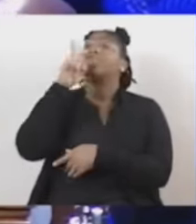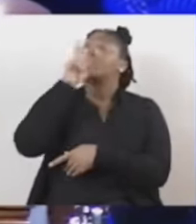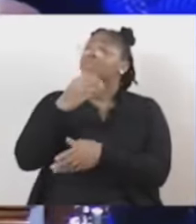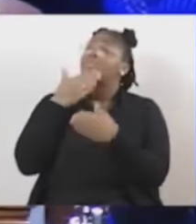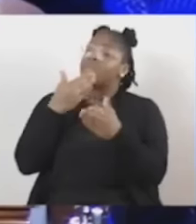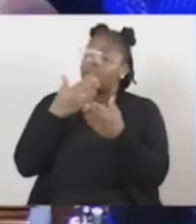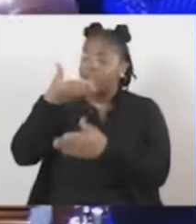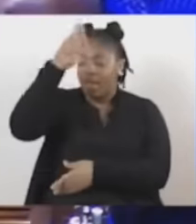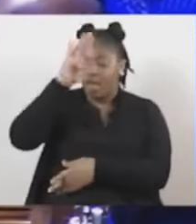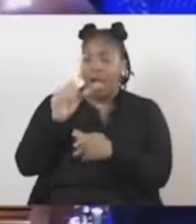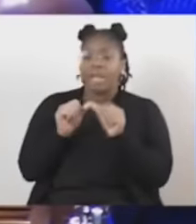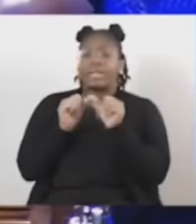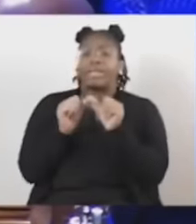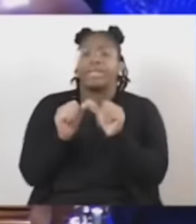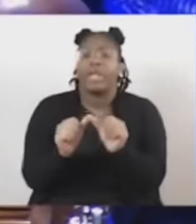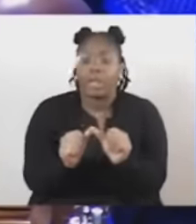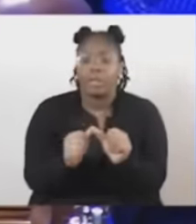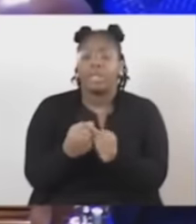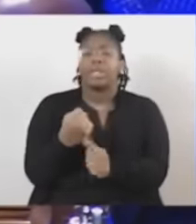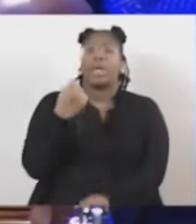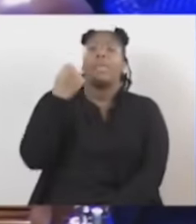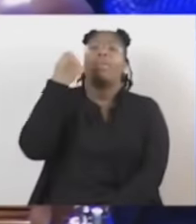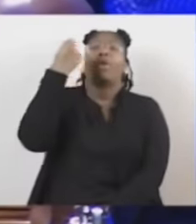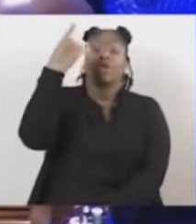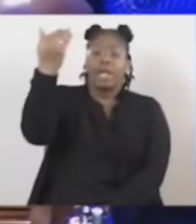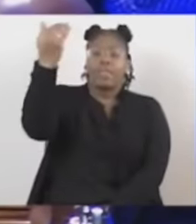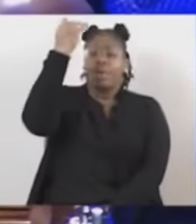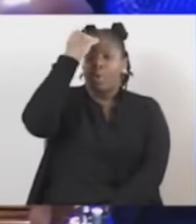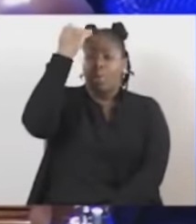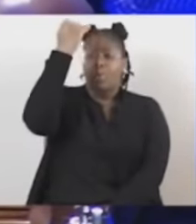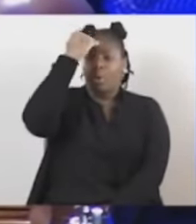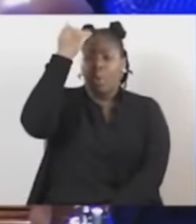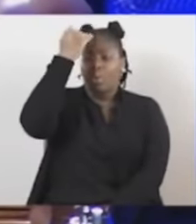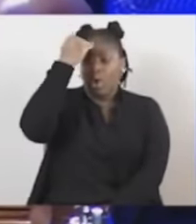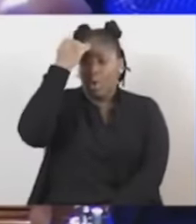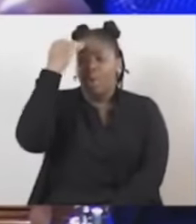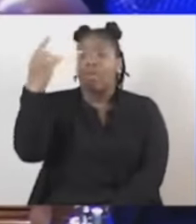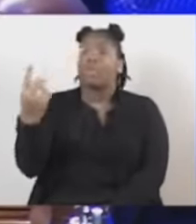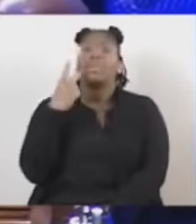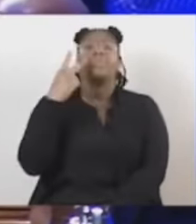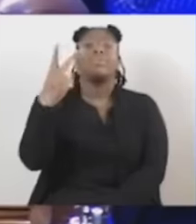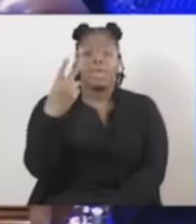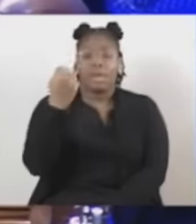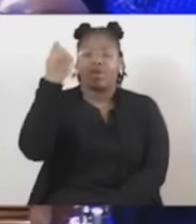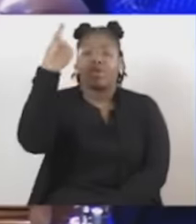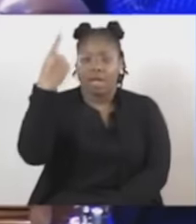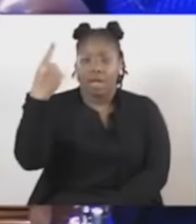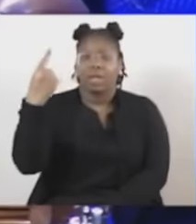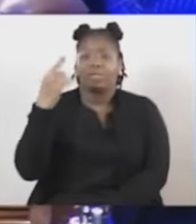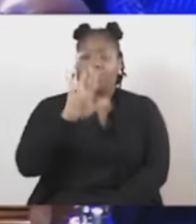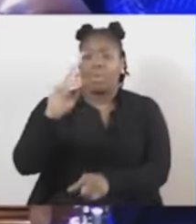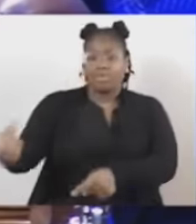it is, in your face. Be grateful that God keeps shoving it in your